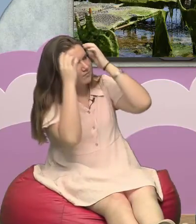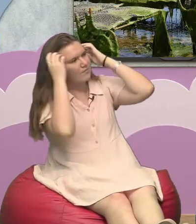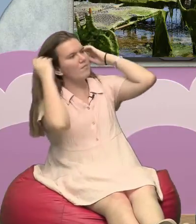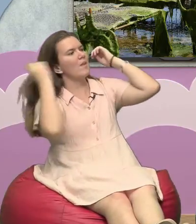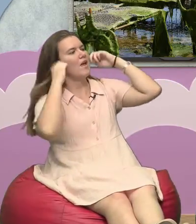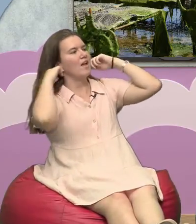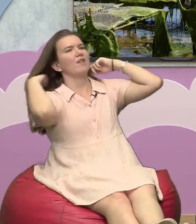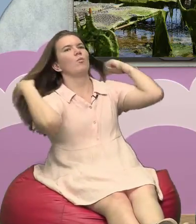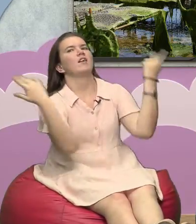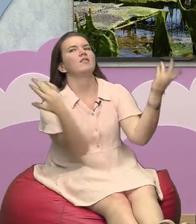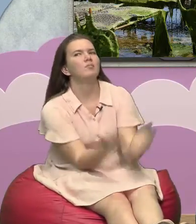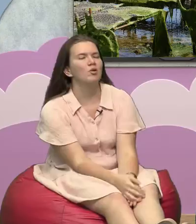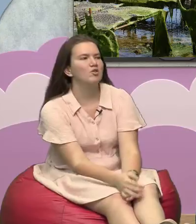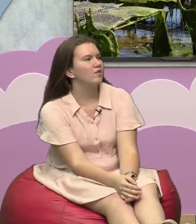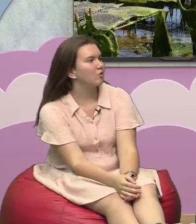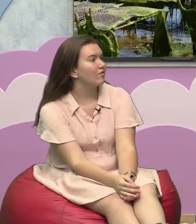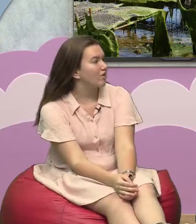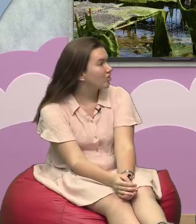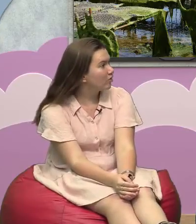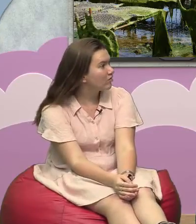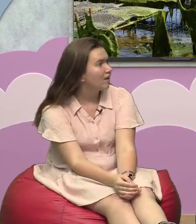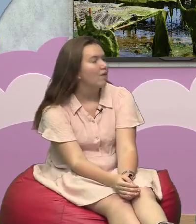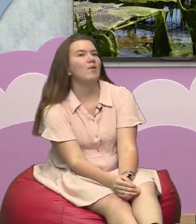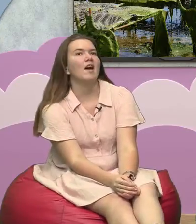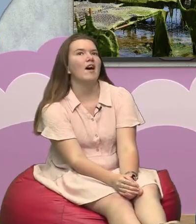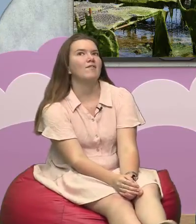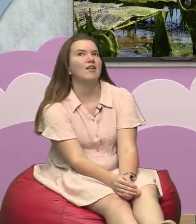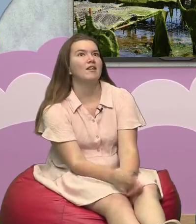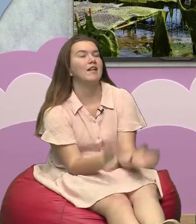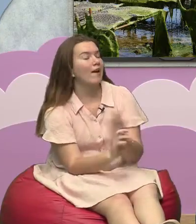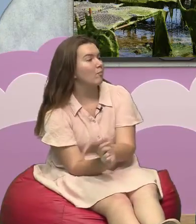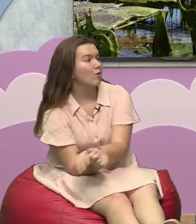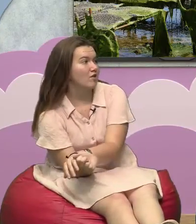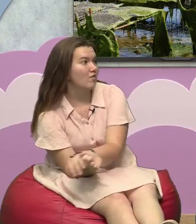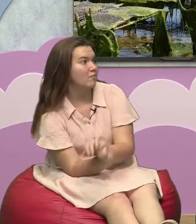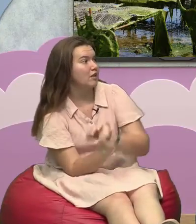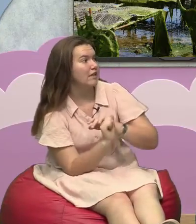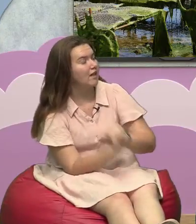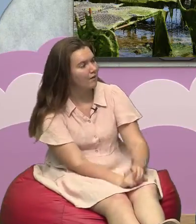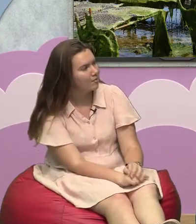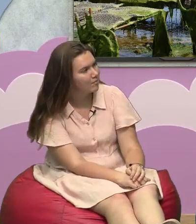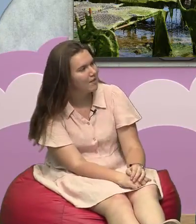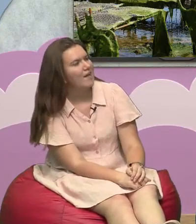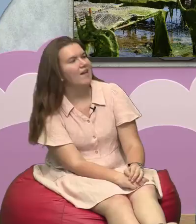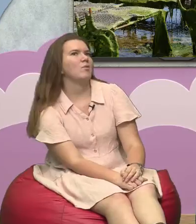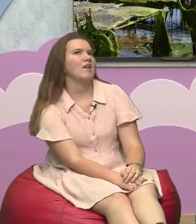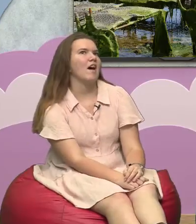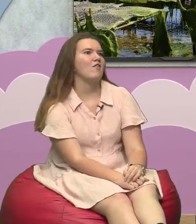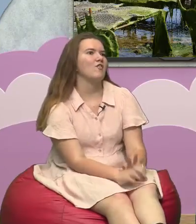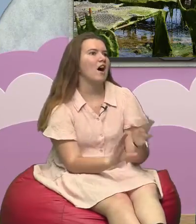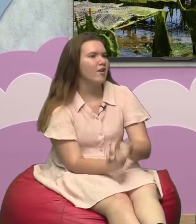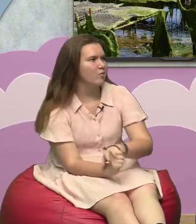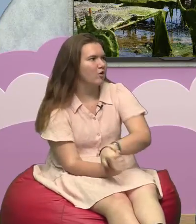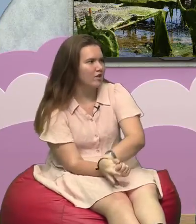the plants? Well, most of them grow vegetables. We have an aquaponics farmer in Karibab, and